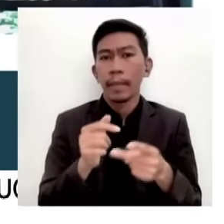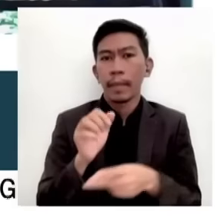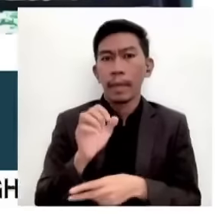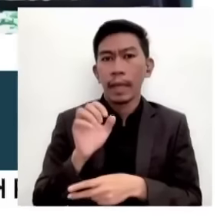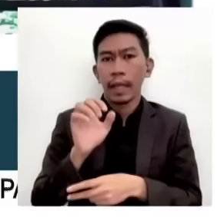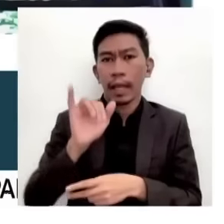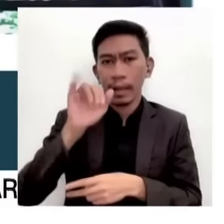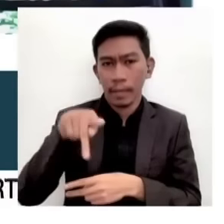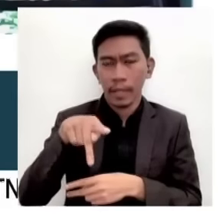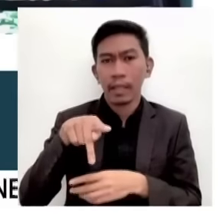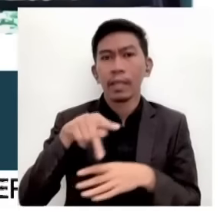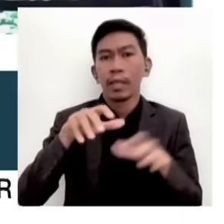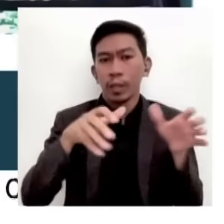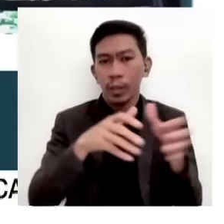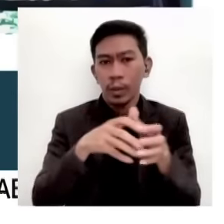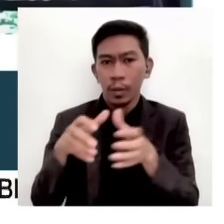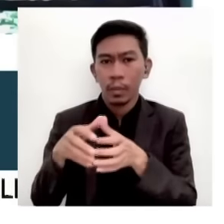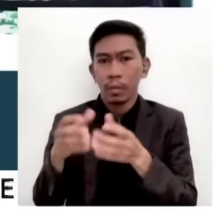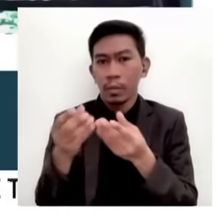Para ma-address naman.